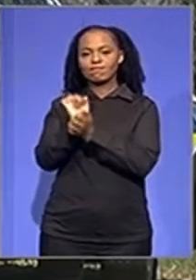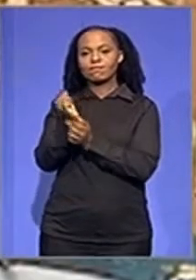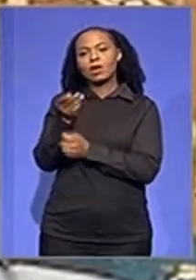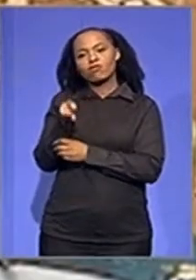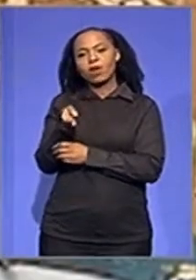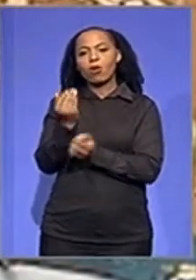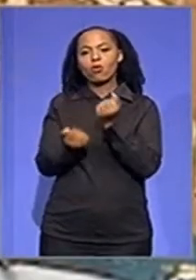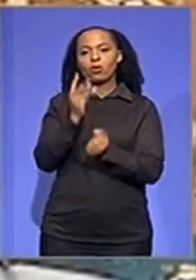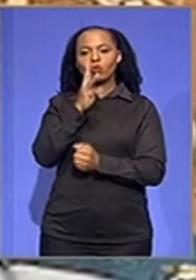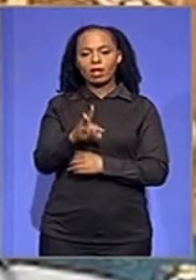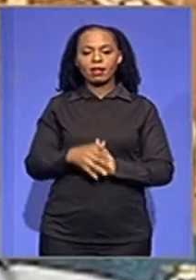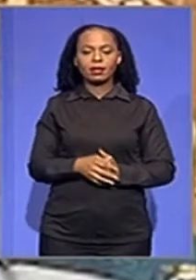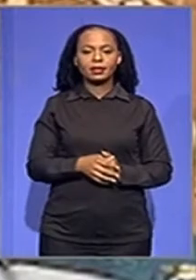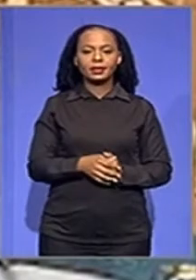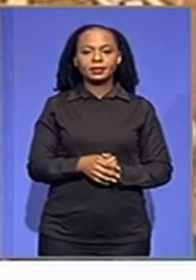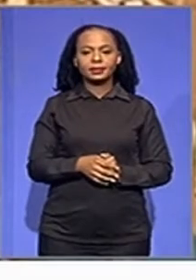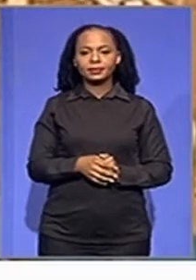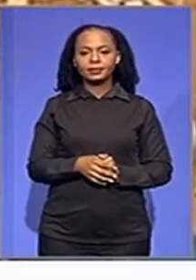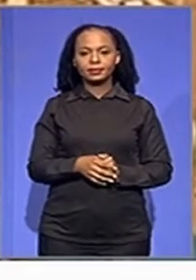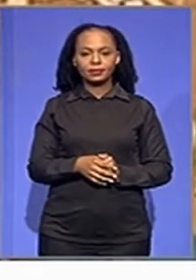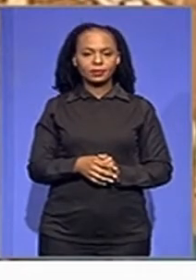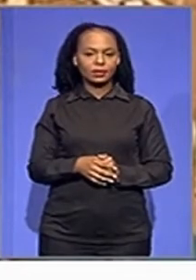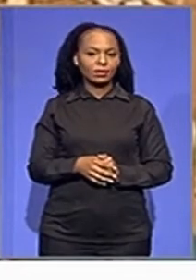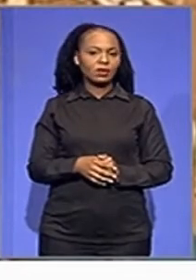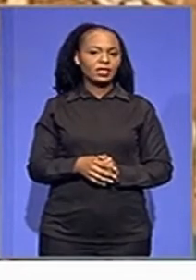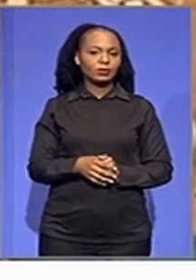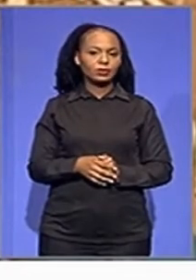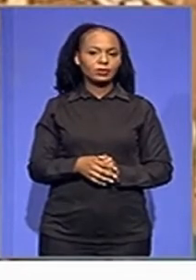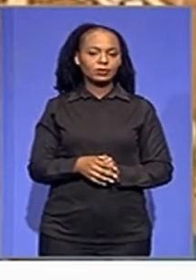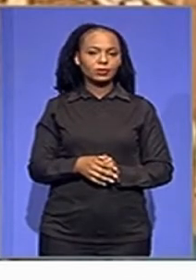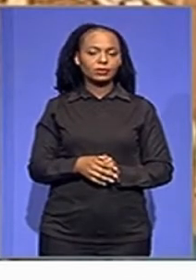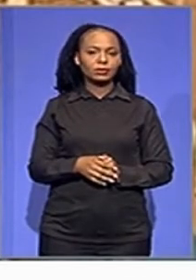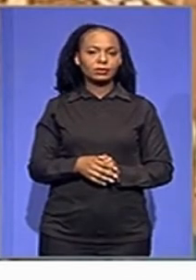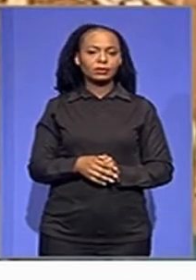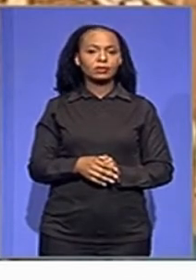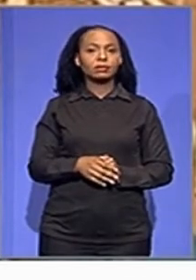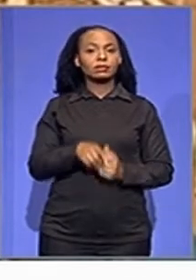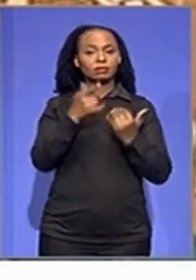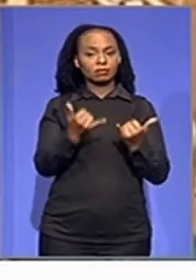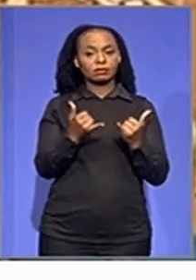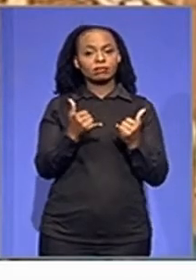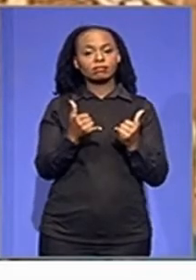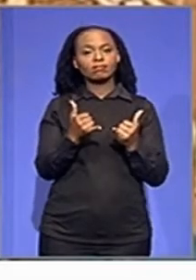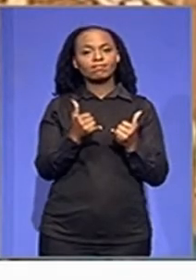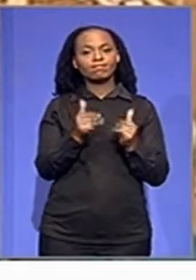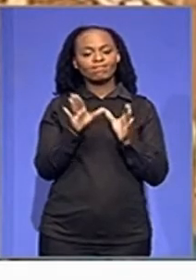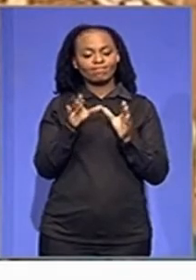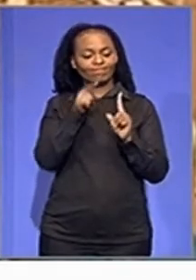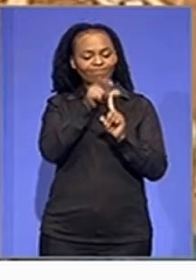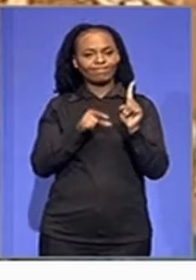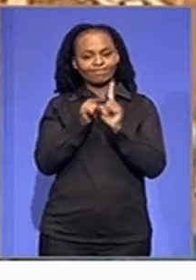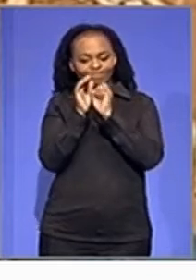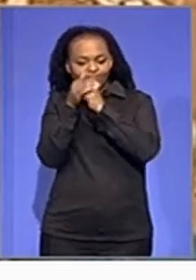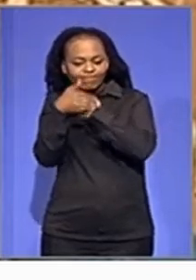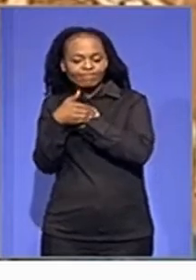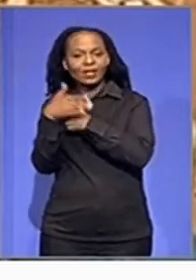kgotla. Ebile hoseng hona ha hora le 10 fitile ka metsotso e 30 mo sehlopha sena se ileng sa itshohlometsa ntlong e nngwe ho la Annandale